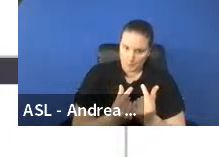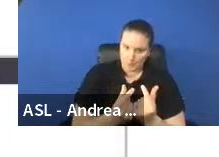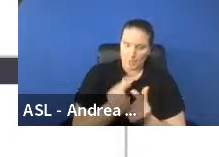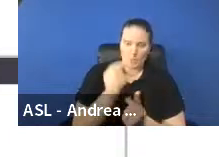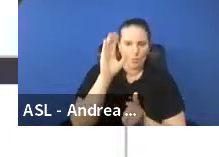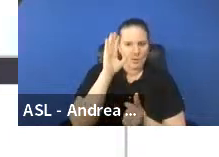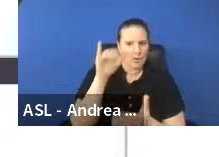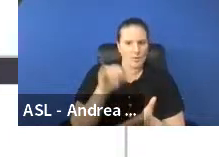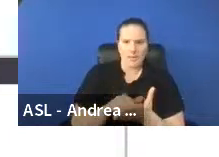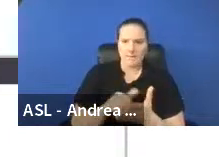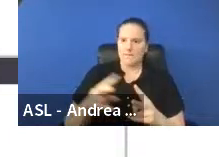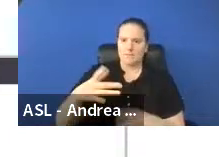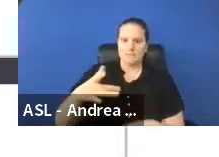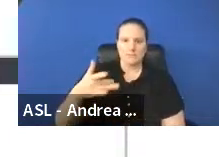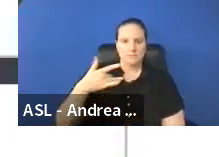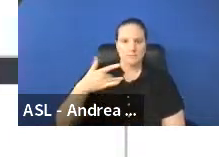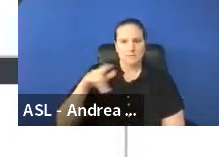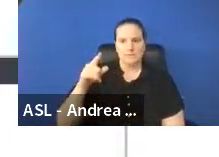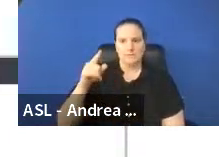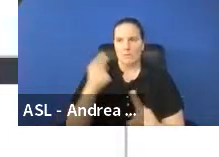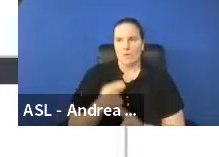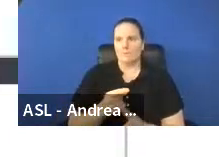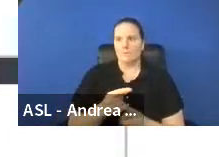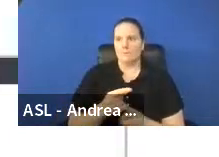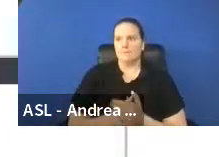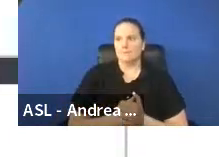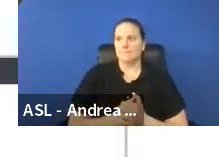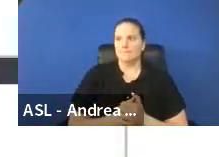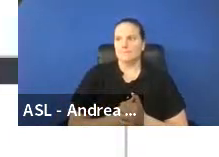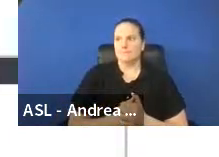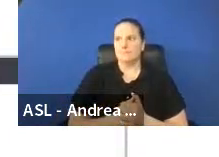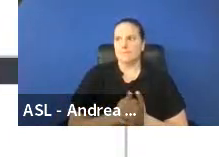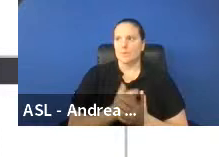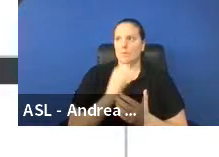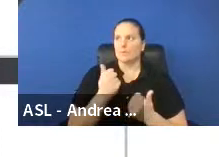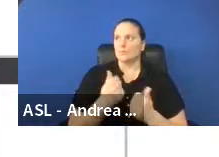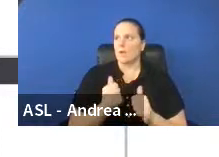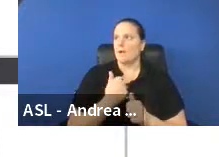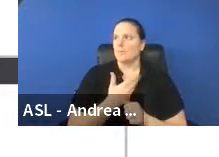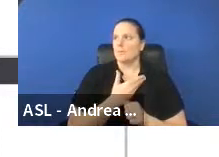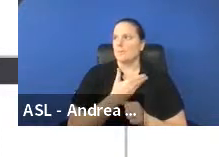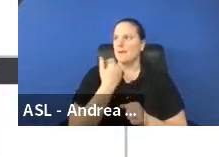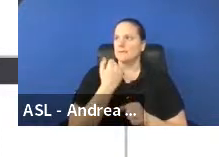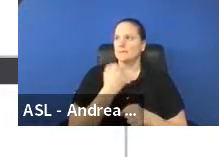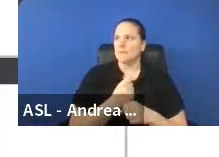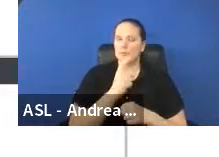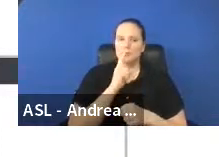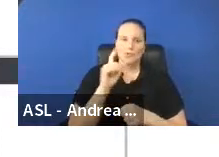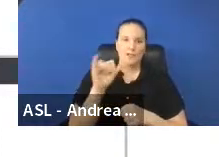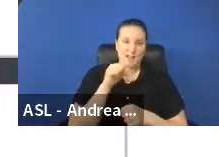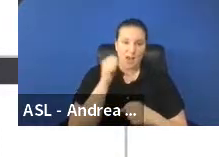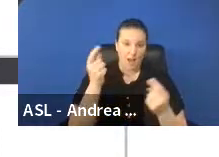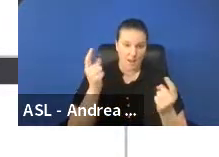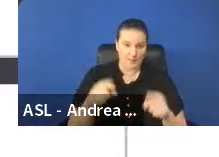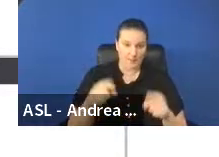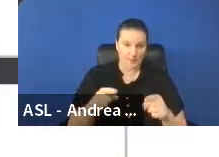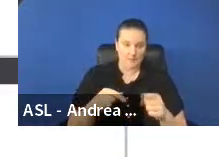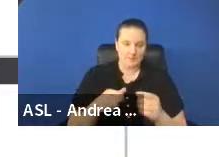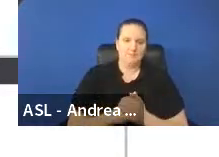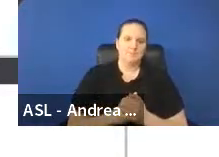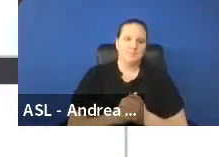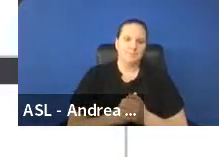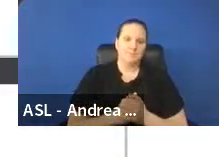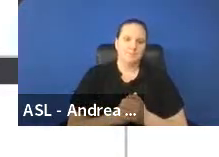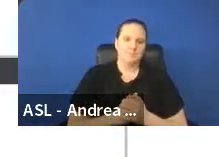very sensitive point, and we will be trying our best to make sure it doesn't happen. But I know that